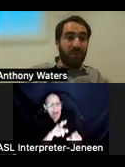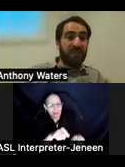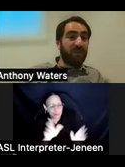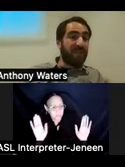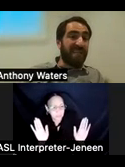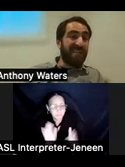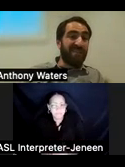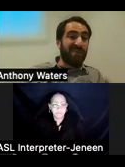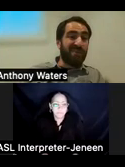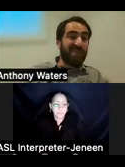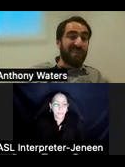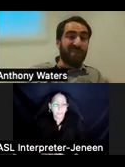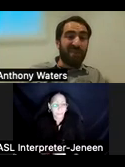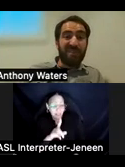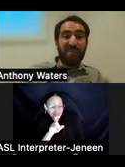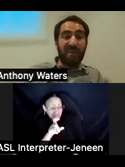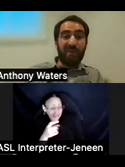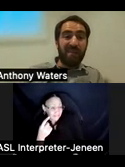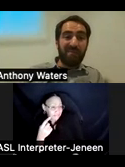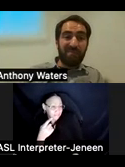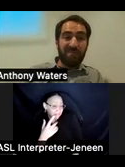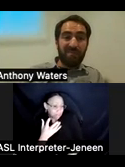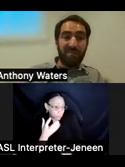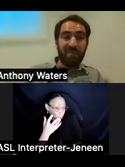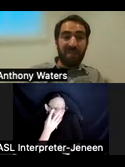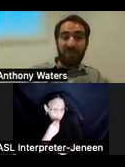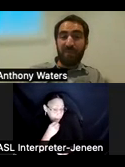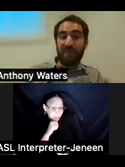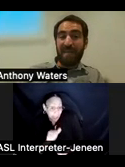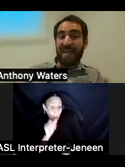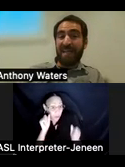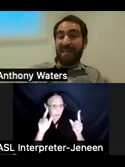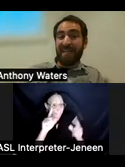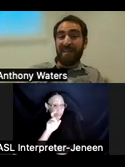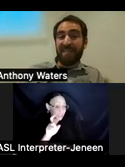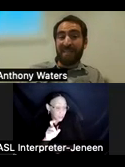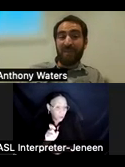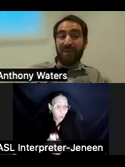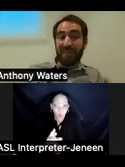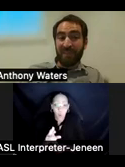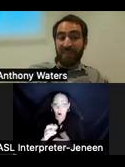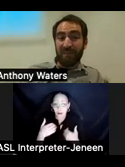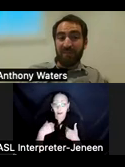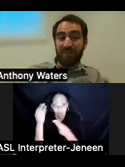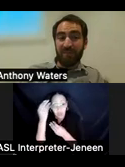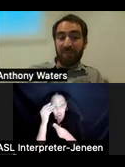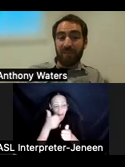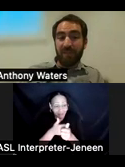Have you wished you were dead or that you could go to sleep and not wake up? Have you had any thoughts actually about killing